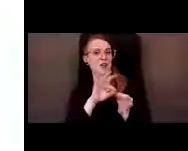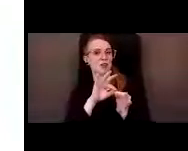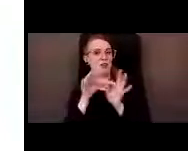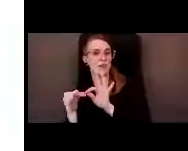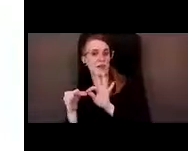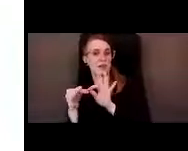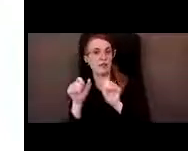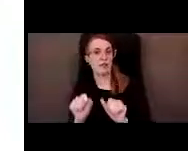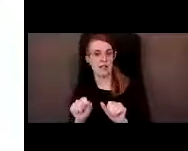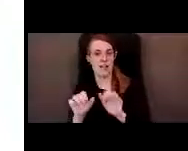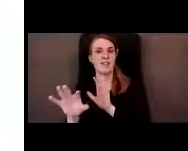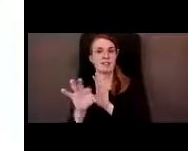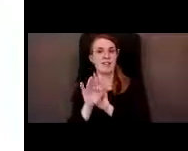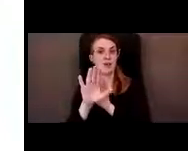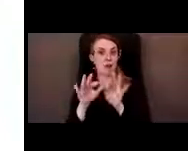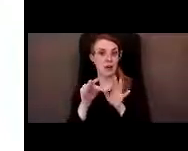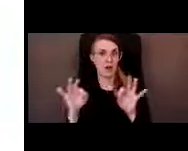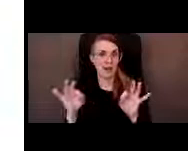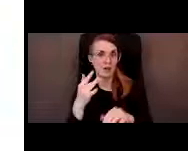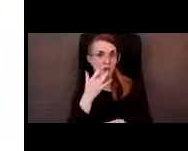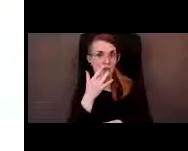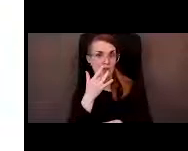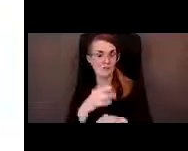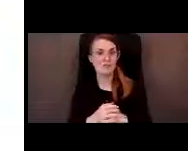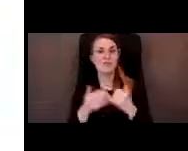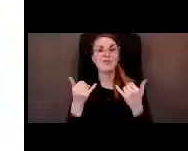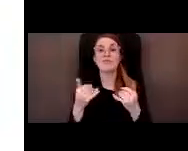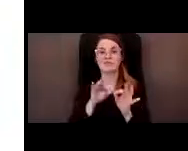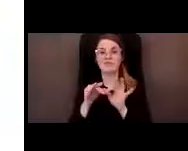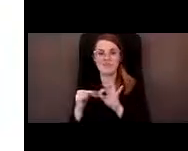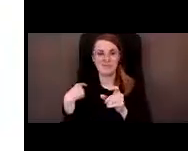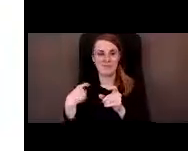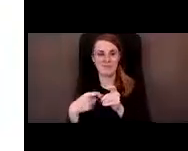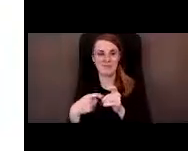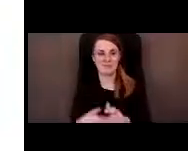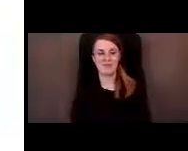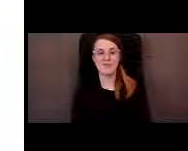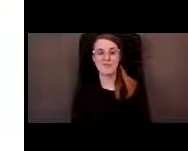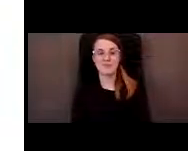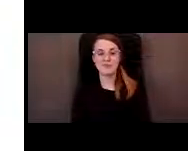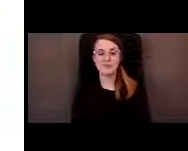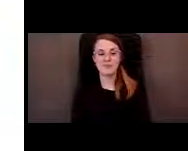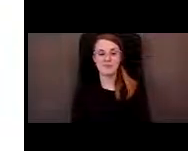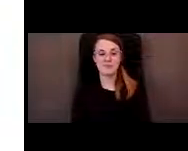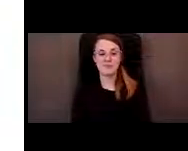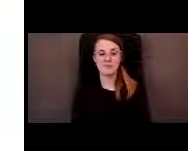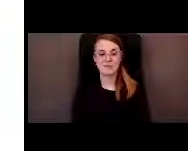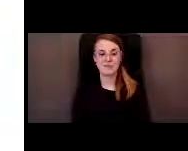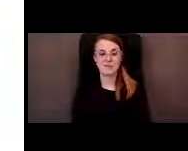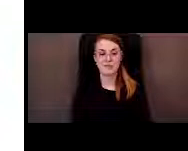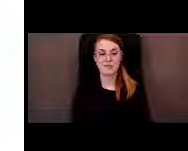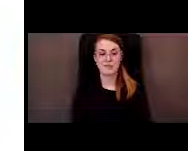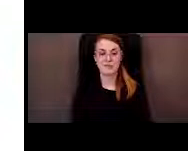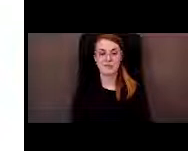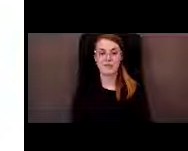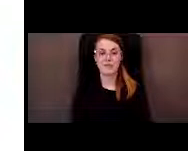can select your language. Gracias a los organizadores por hacer de este un evento multilingüe. Hay